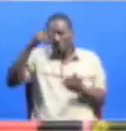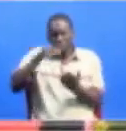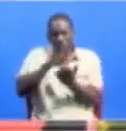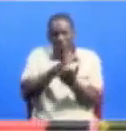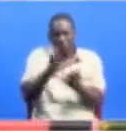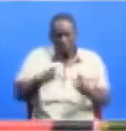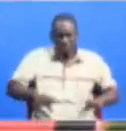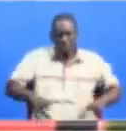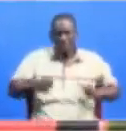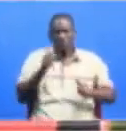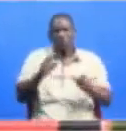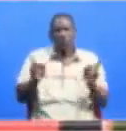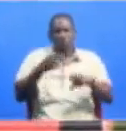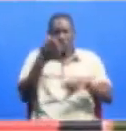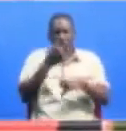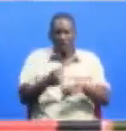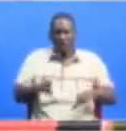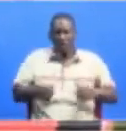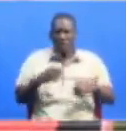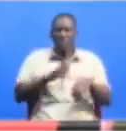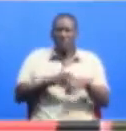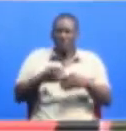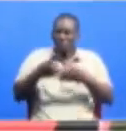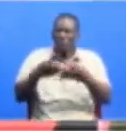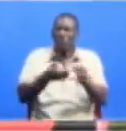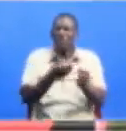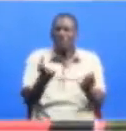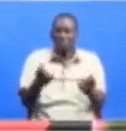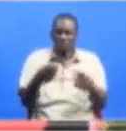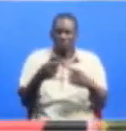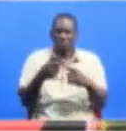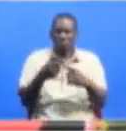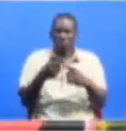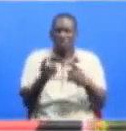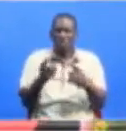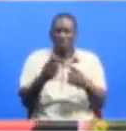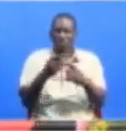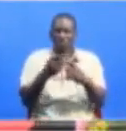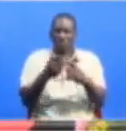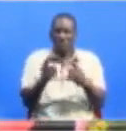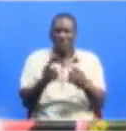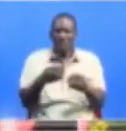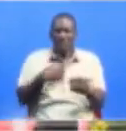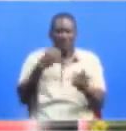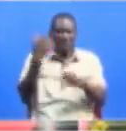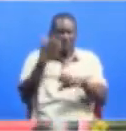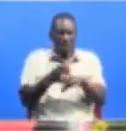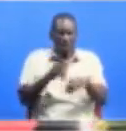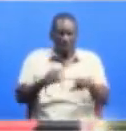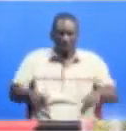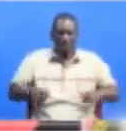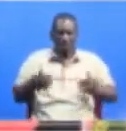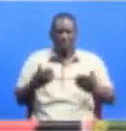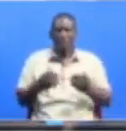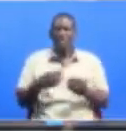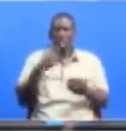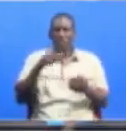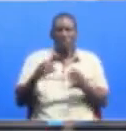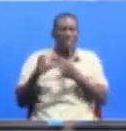tuliwaweka katika maisha ambayo si maisha magumu. Wakati tunapoachilia wakaanza kukumbana na maisha ambayo labda wanasema ni maisha